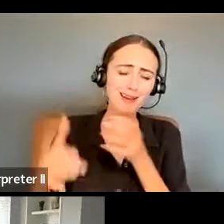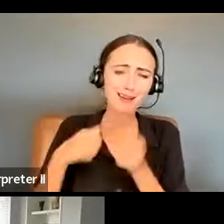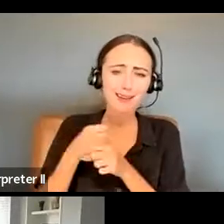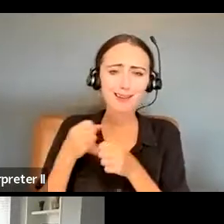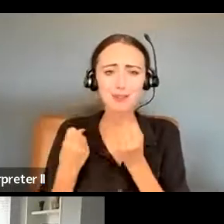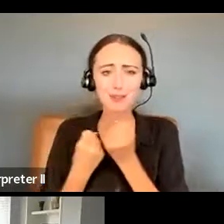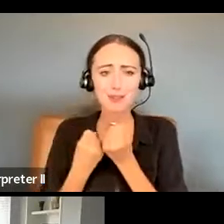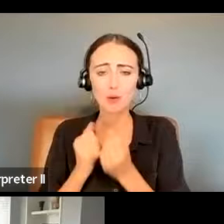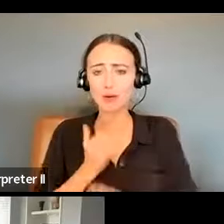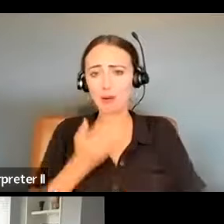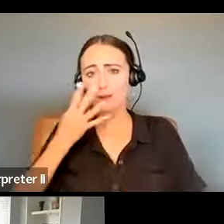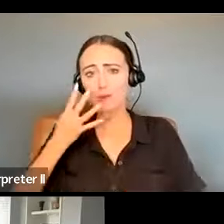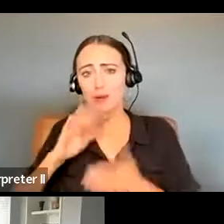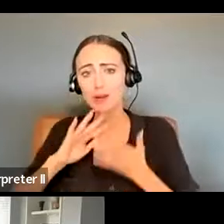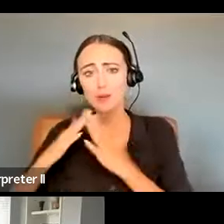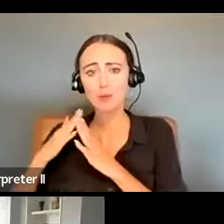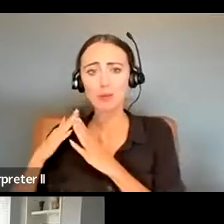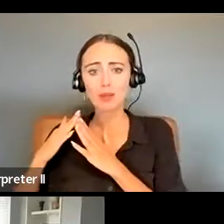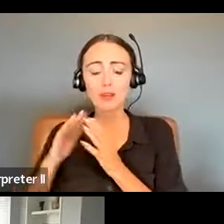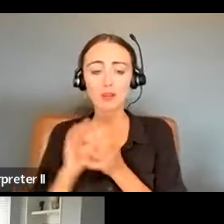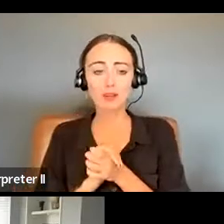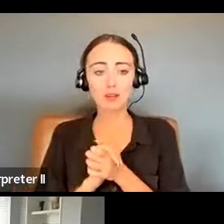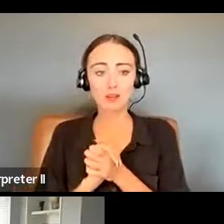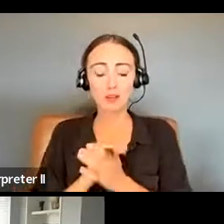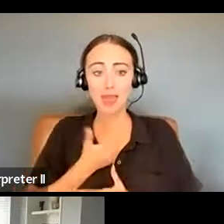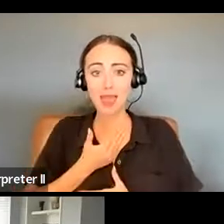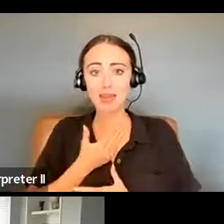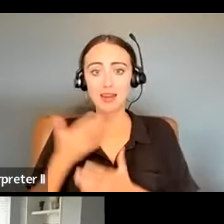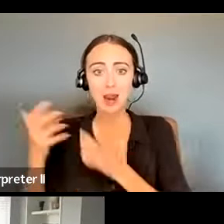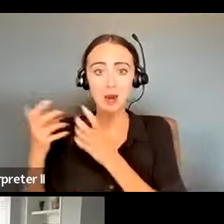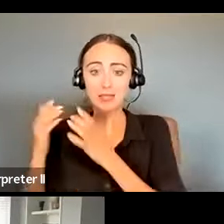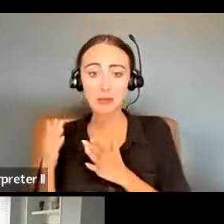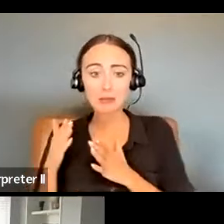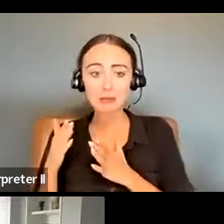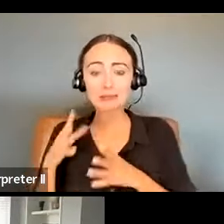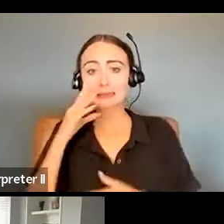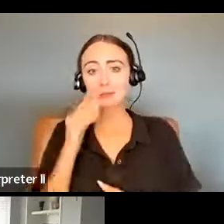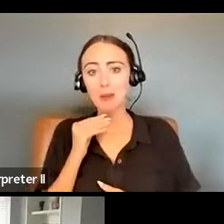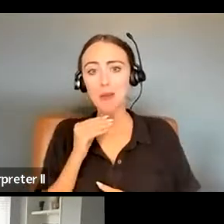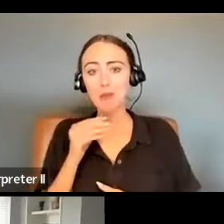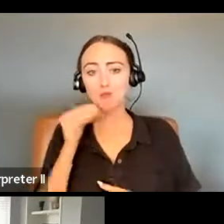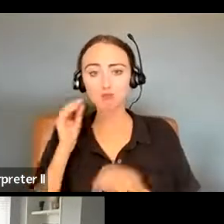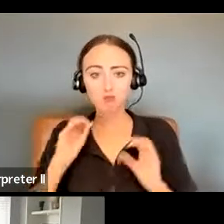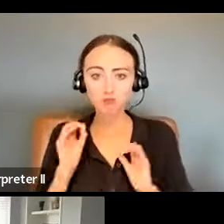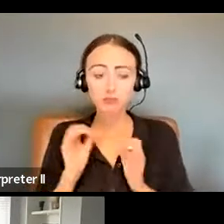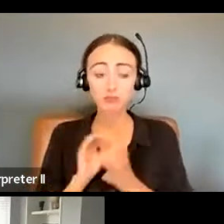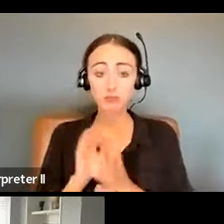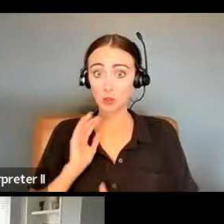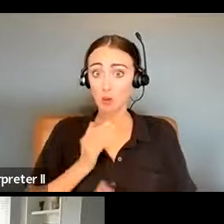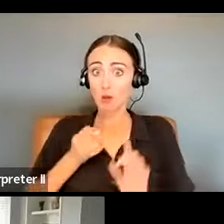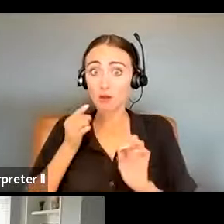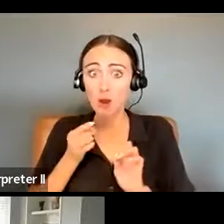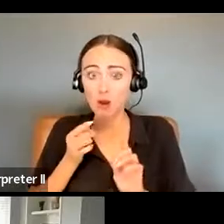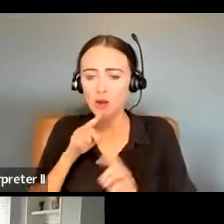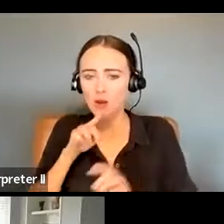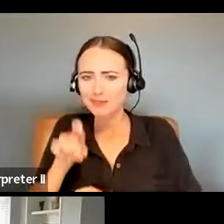supporting our immigrant communities and our neighbors experiencing homelessness. And so those intentions are not under